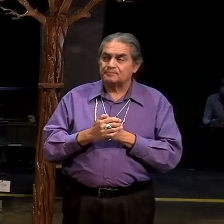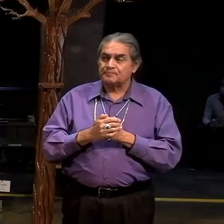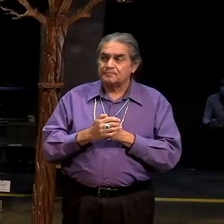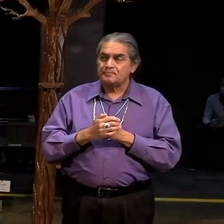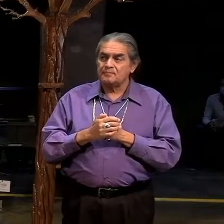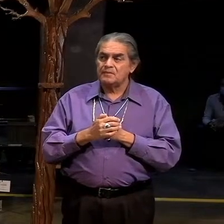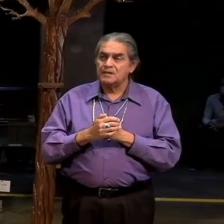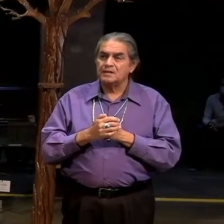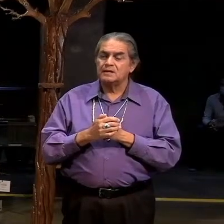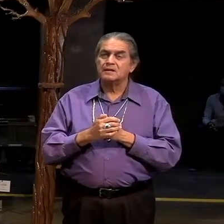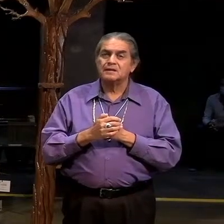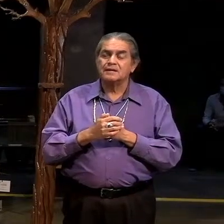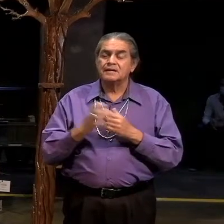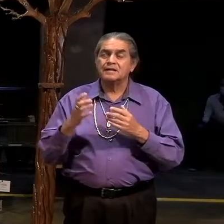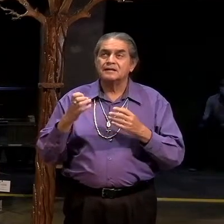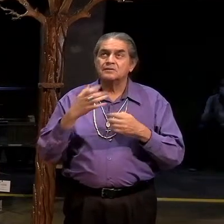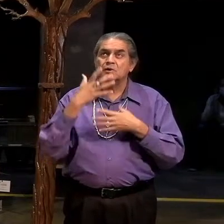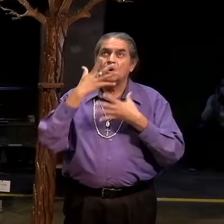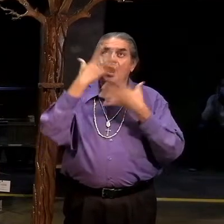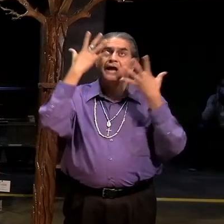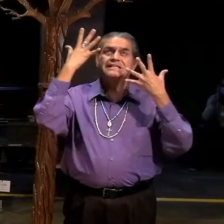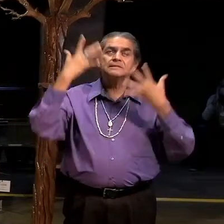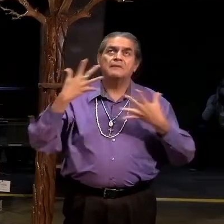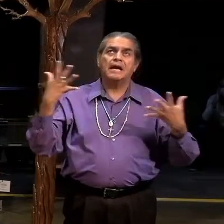It was a cry of dismay.